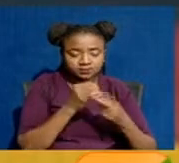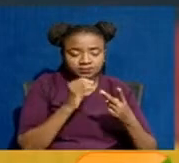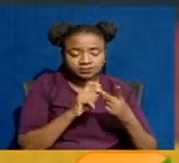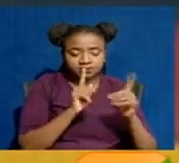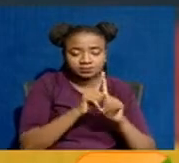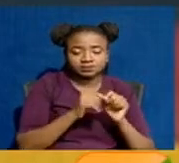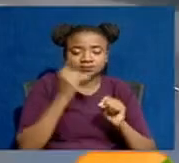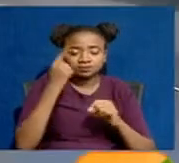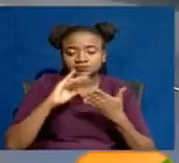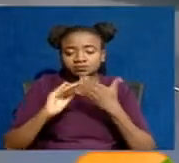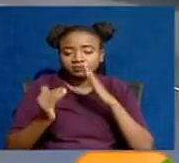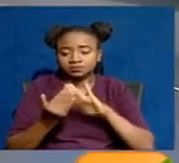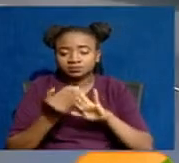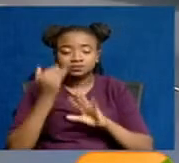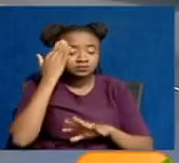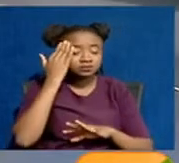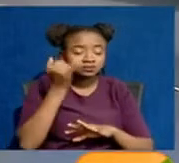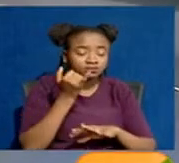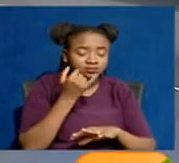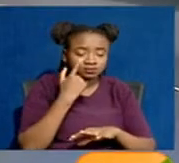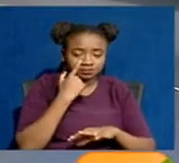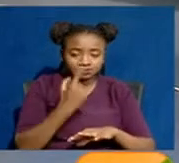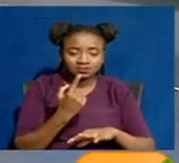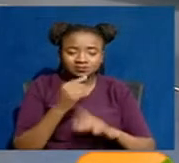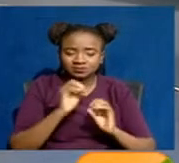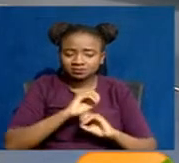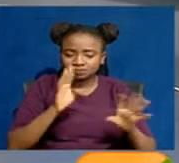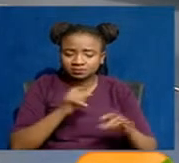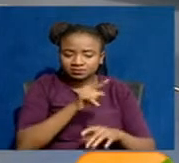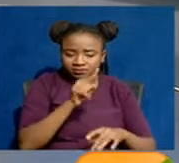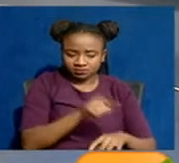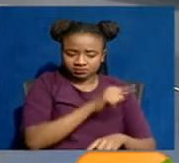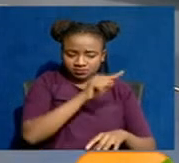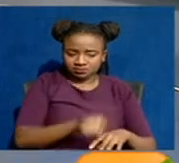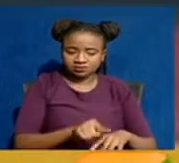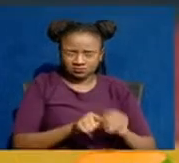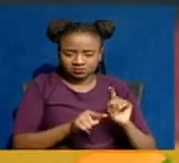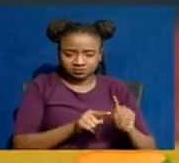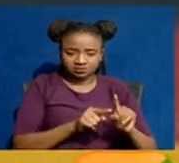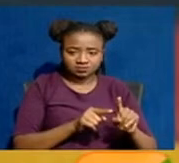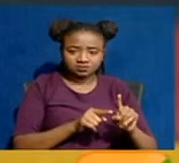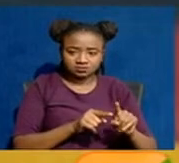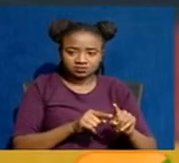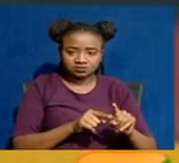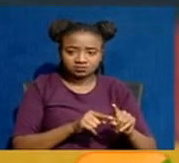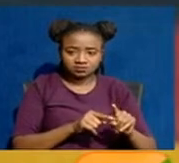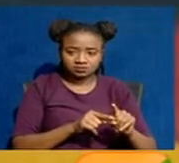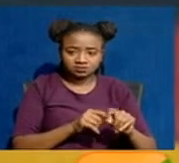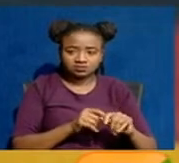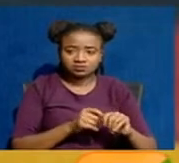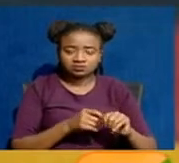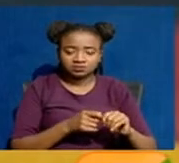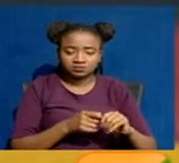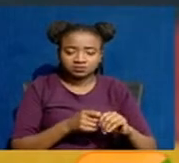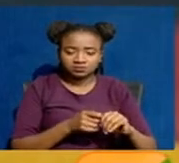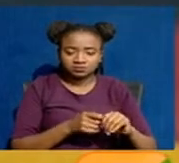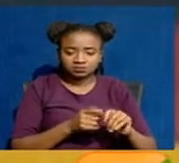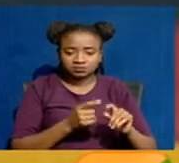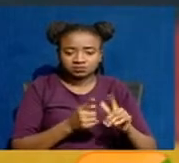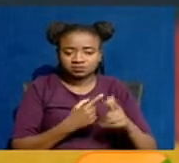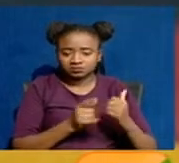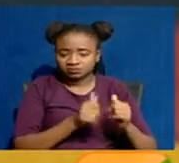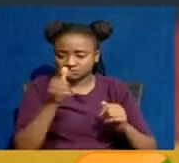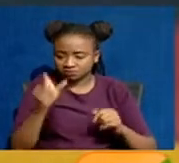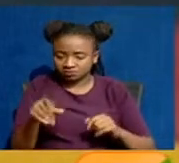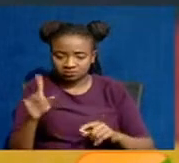community. Because of the gravity of the offense, because of the likelihood of committing another offense, similar to that offense that you have committed. Another issue could be,